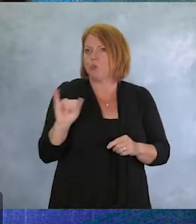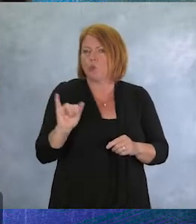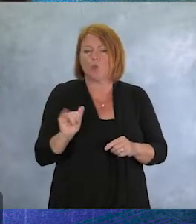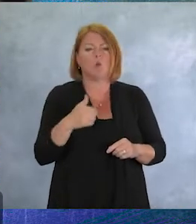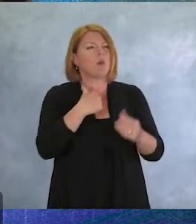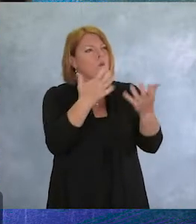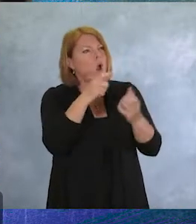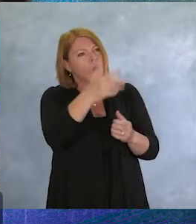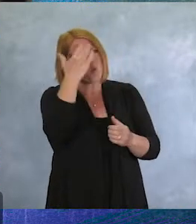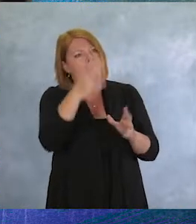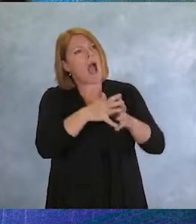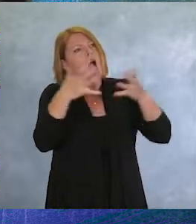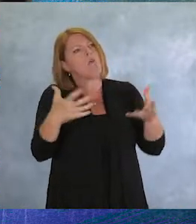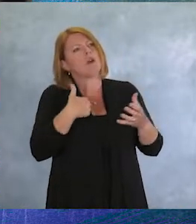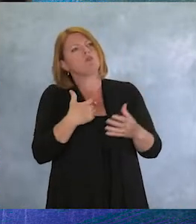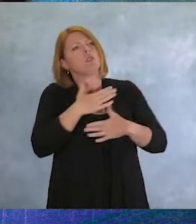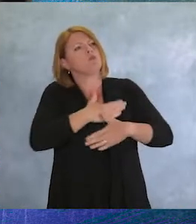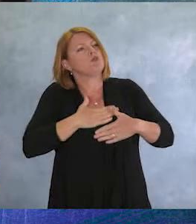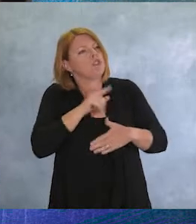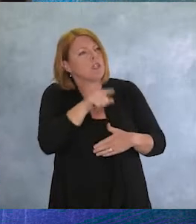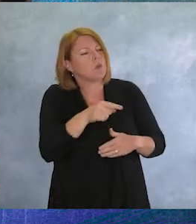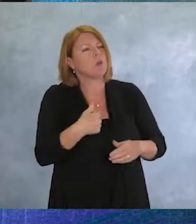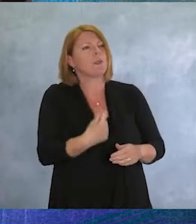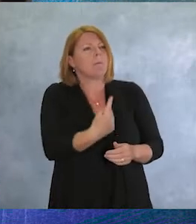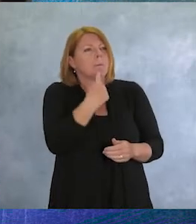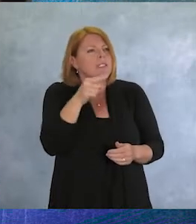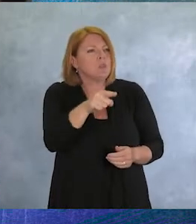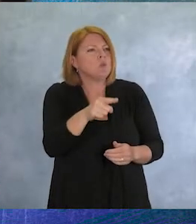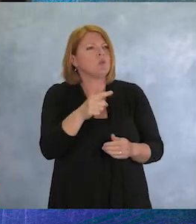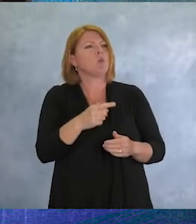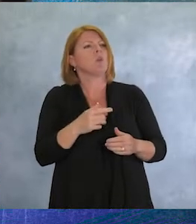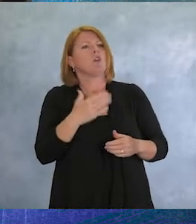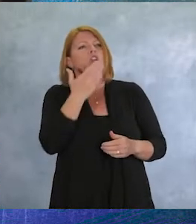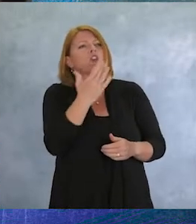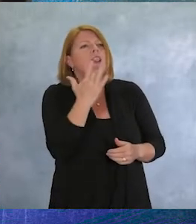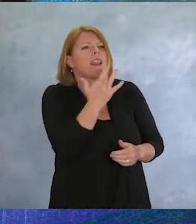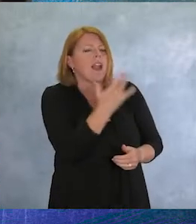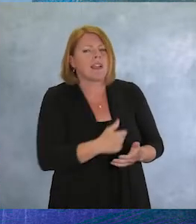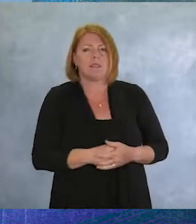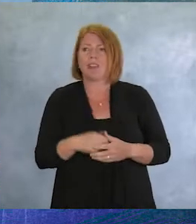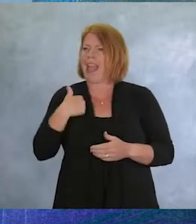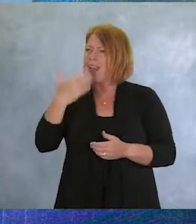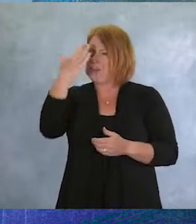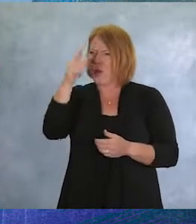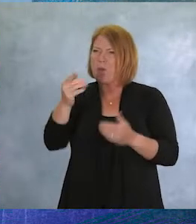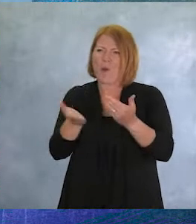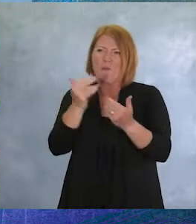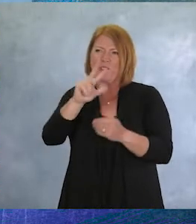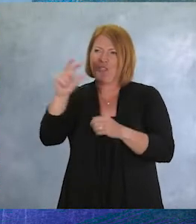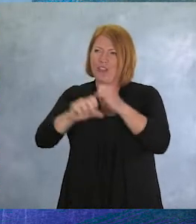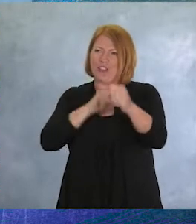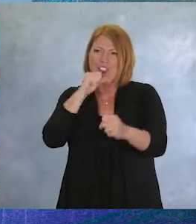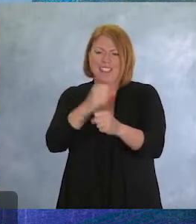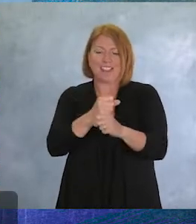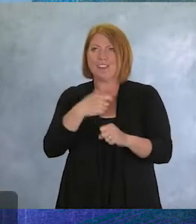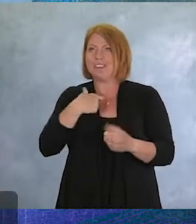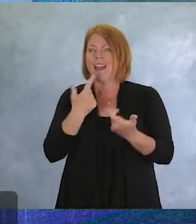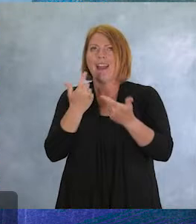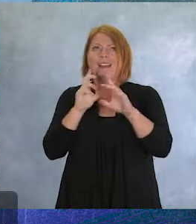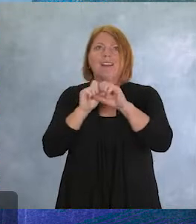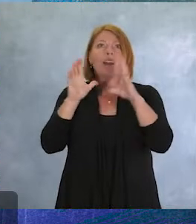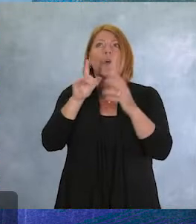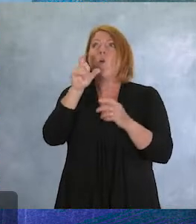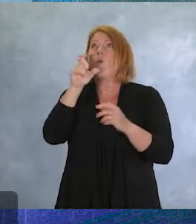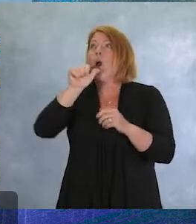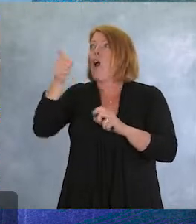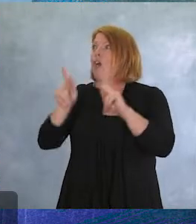how much we appreciate you, miss you, and wish you the best. Michelle, I've known you for almost 30 years, and I can't think